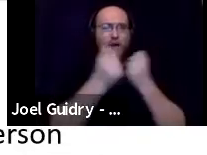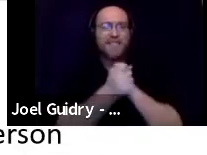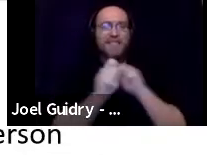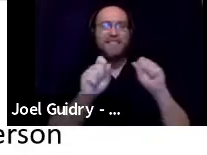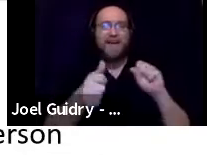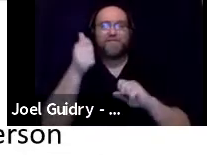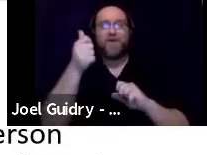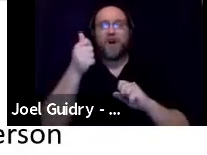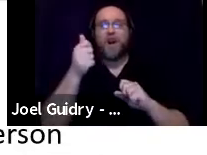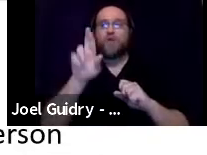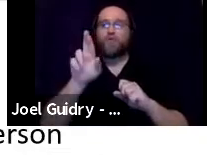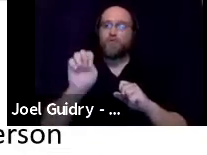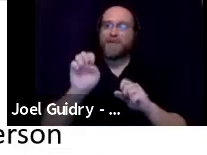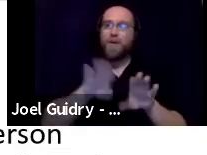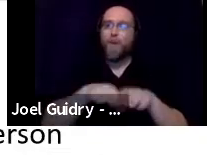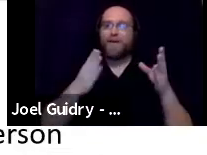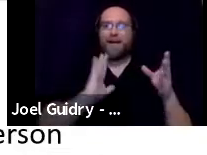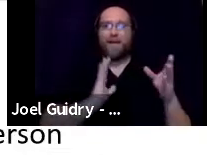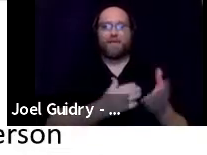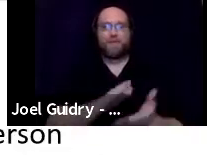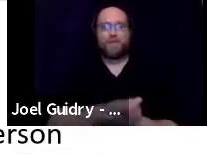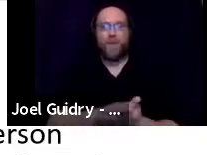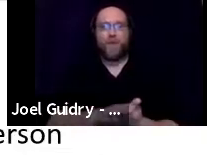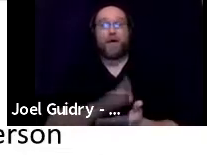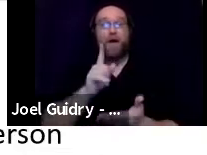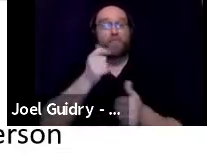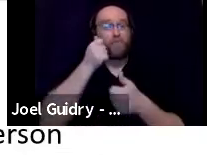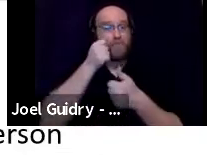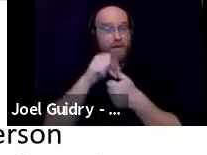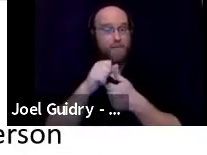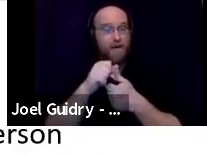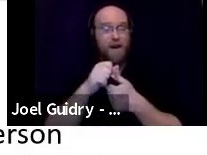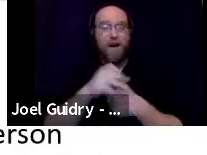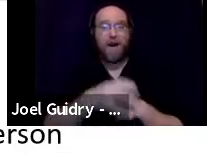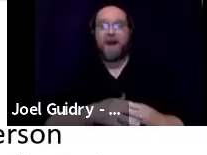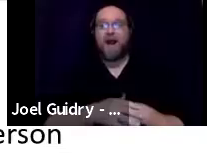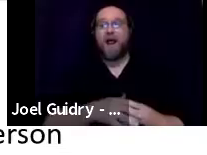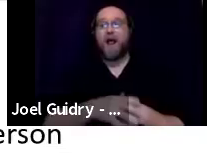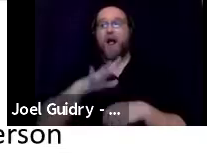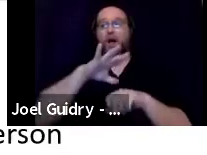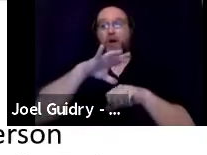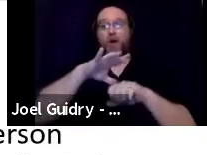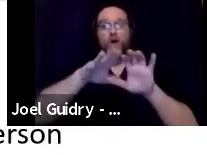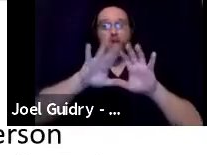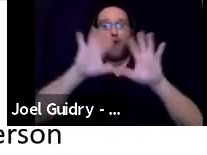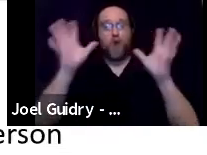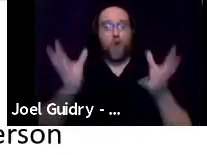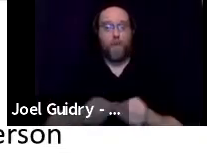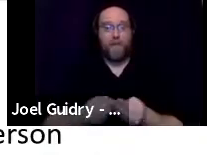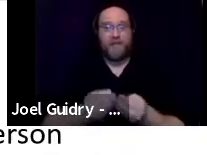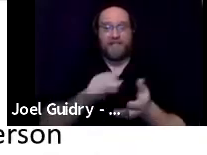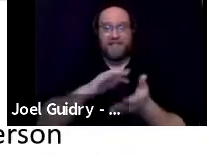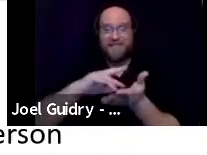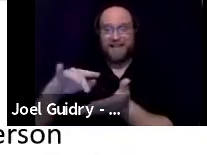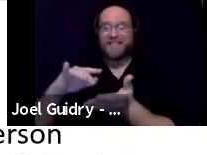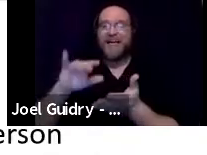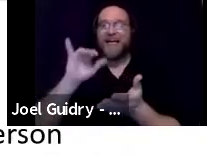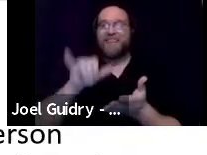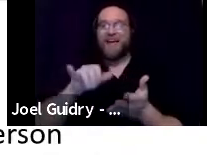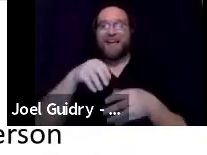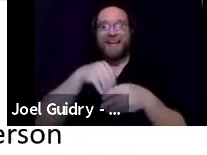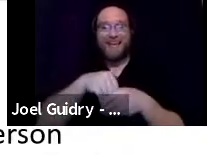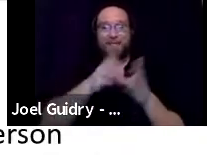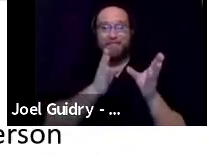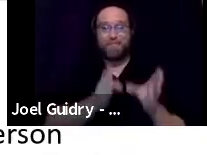in the back of your mind that the CDC has said global school studies suggest that in-person learning can be safe when